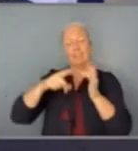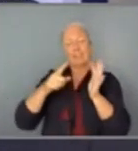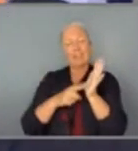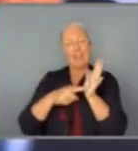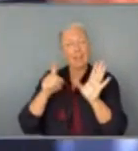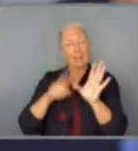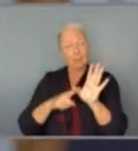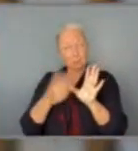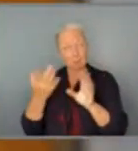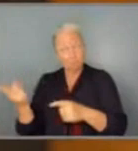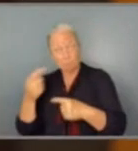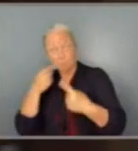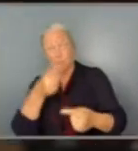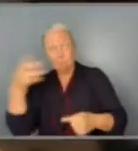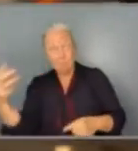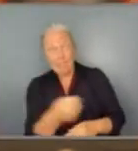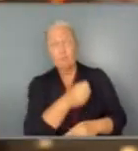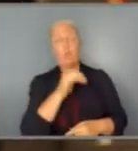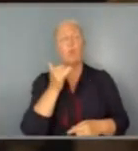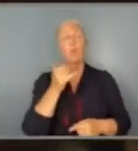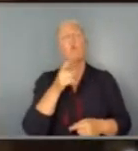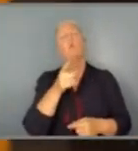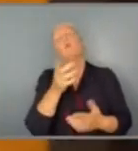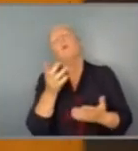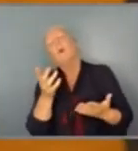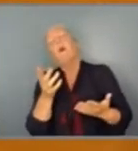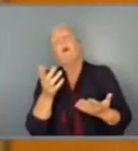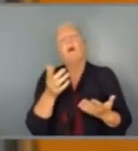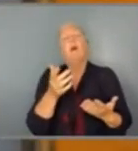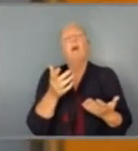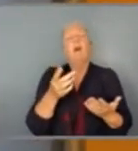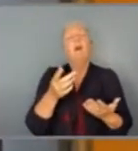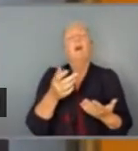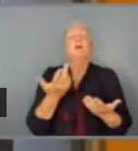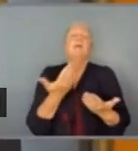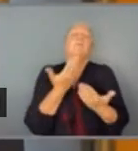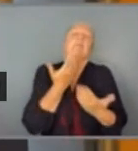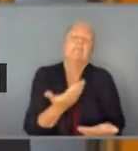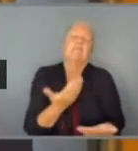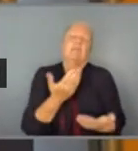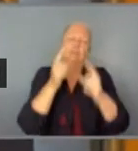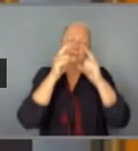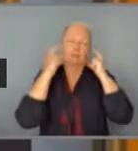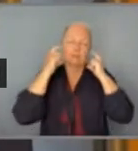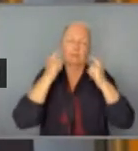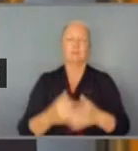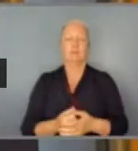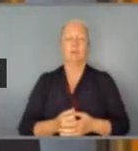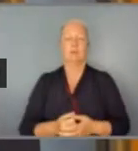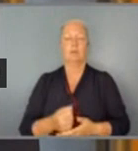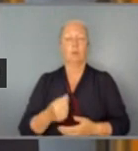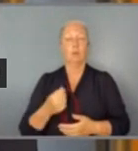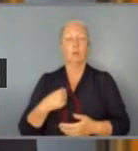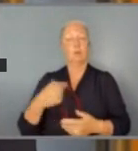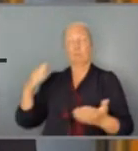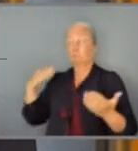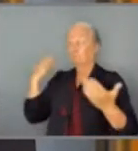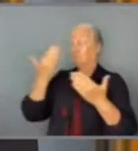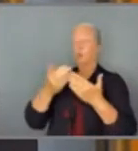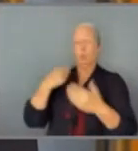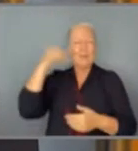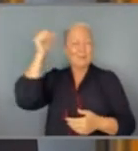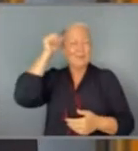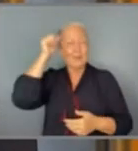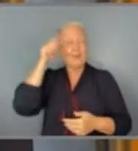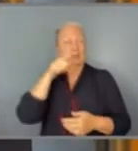it the advice for a strong recommendation? So to be very clear, we know that masks work. They do protect yourself. They do